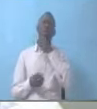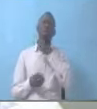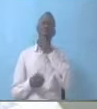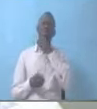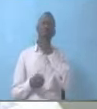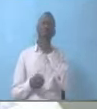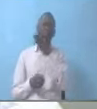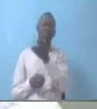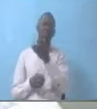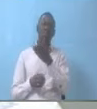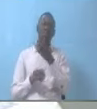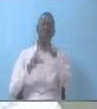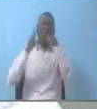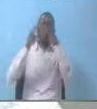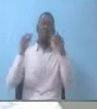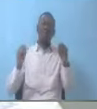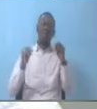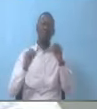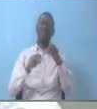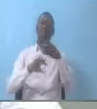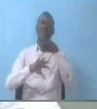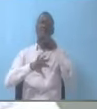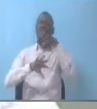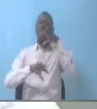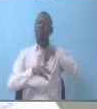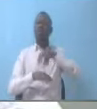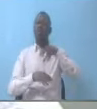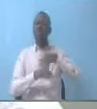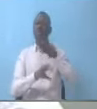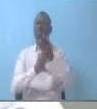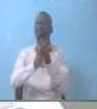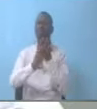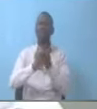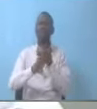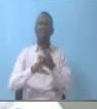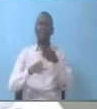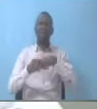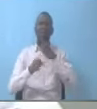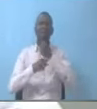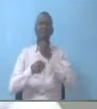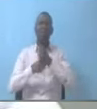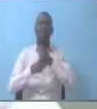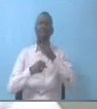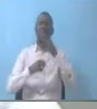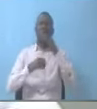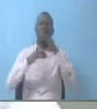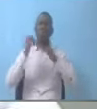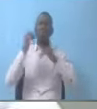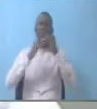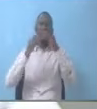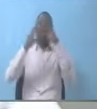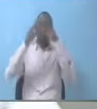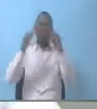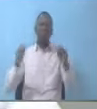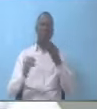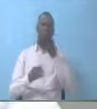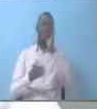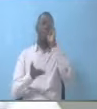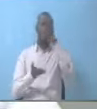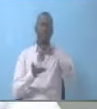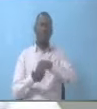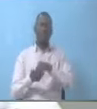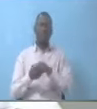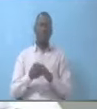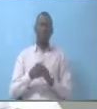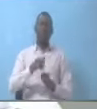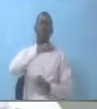structure at the quadrangle in Banjul. Ute nak ak xeer yu magget yo nga xamne mom lañ ko defare fofu ca quadrangle Banjul. Supported by wooden floss boards